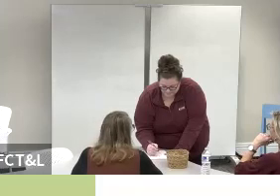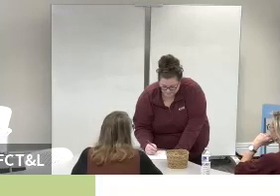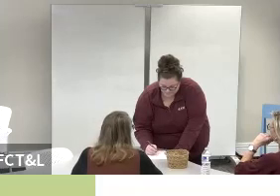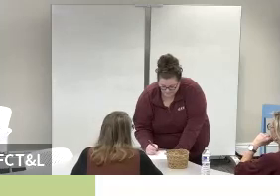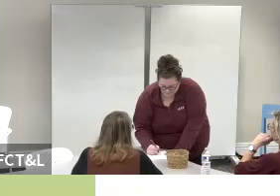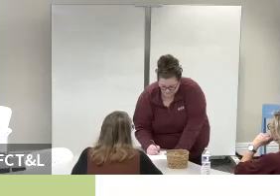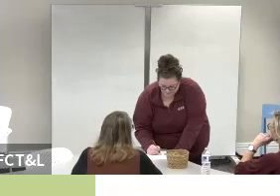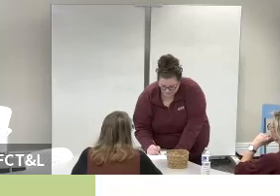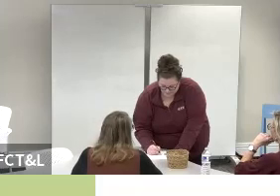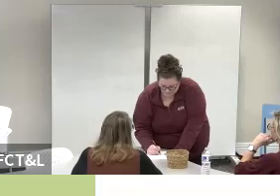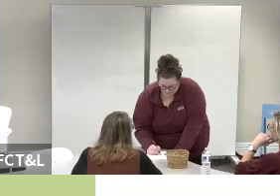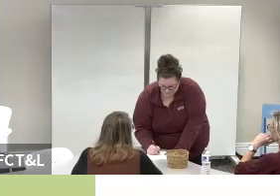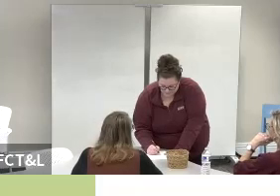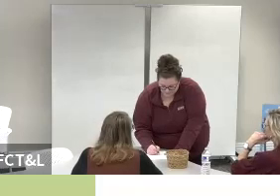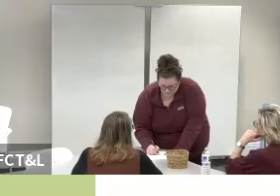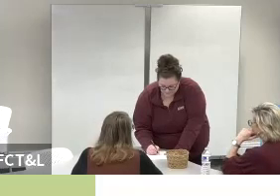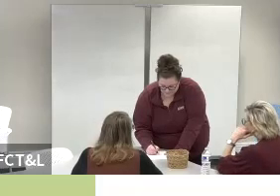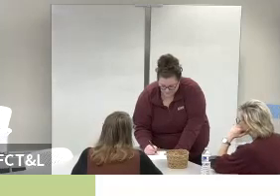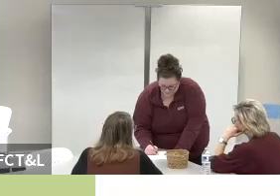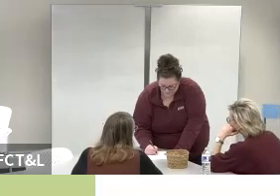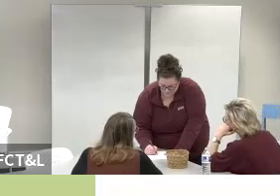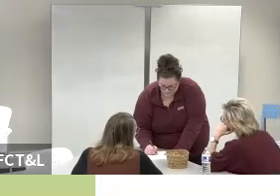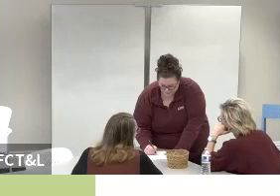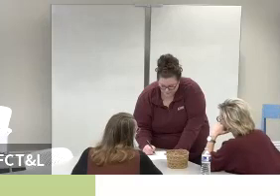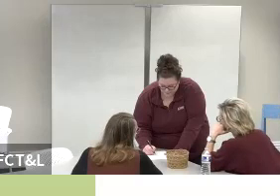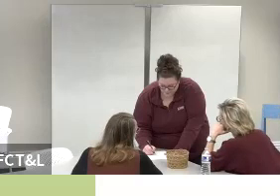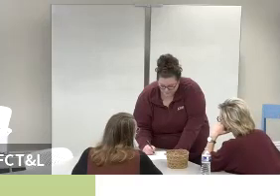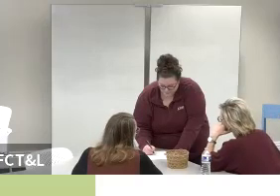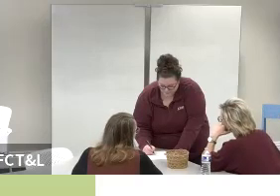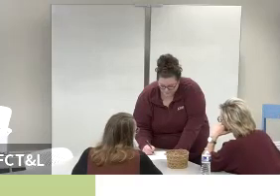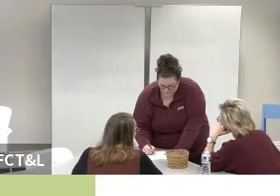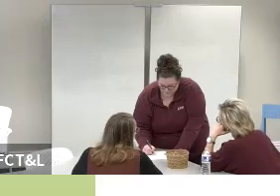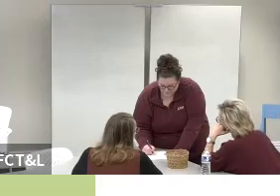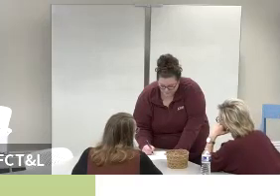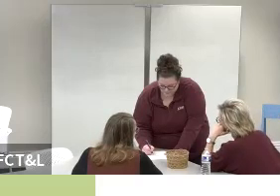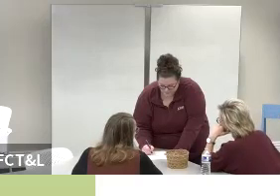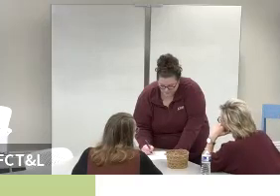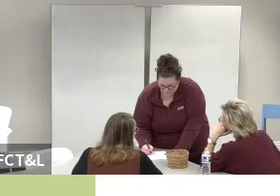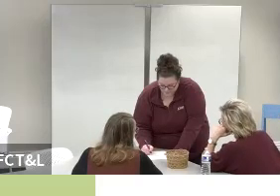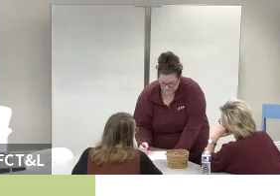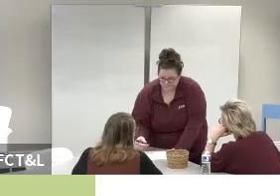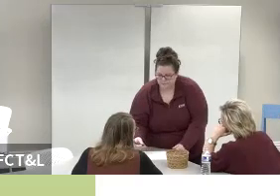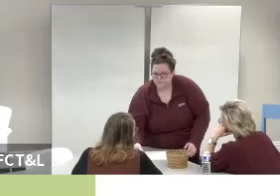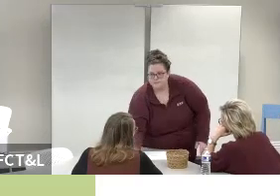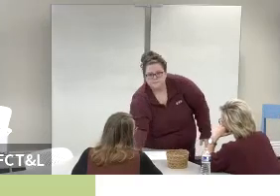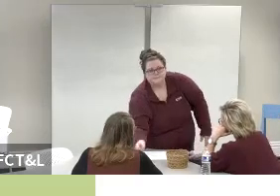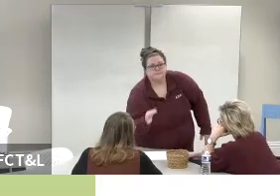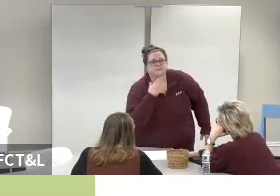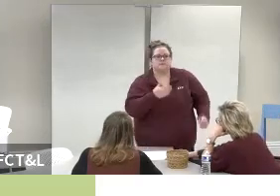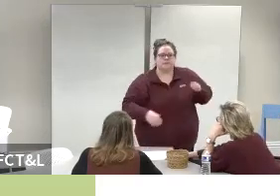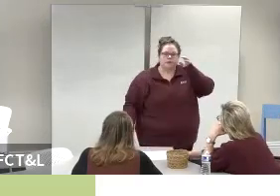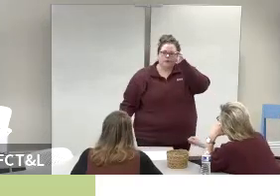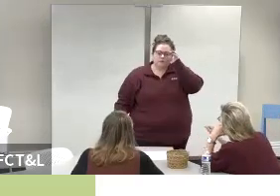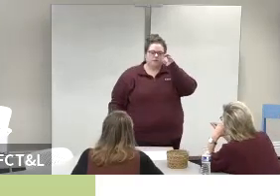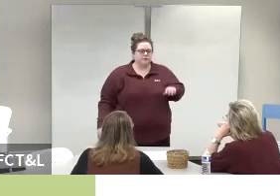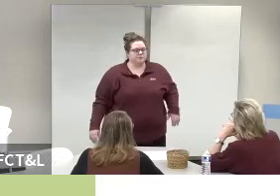the greatest. chance at seeing other people's faces and lips for reading. Just kind of a